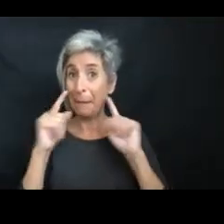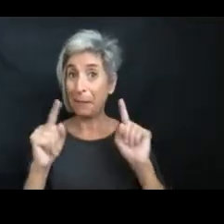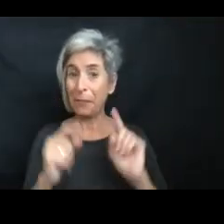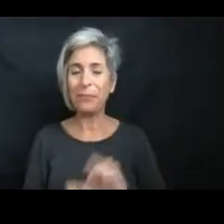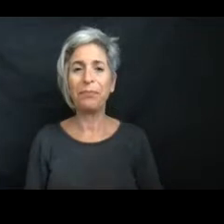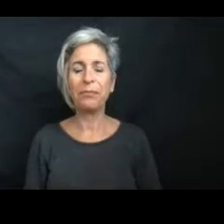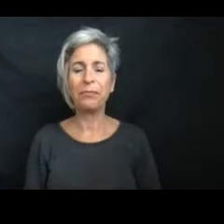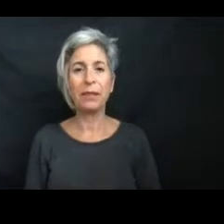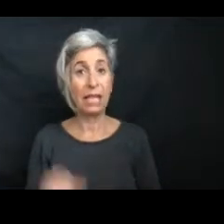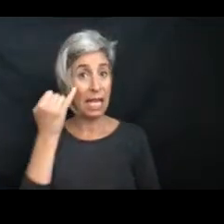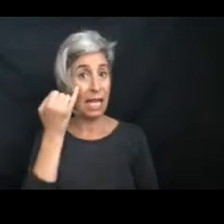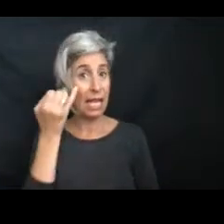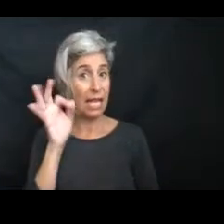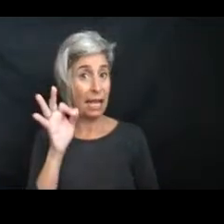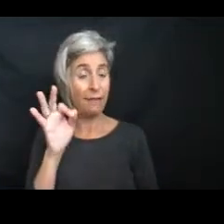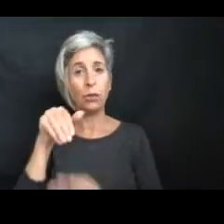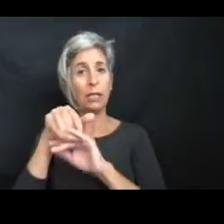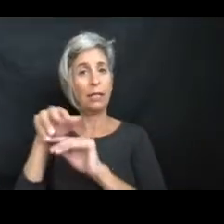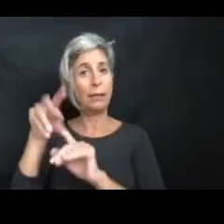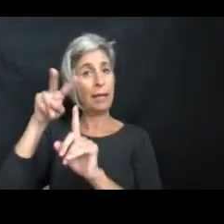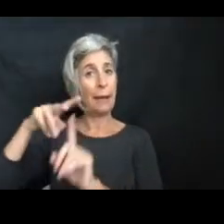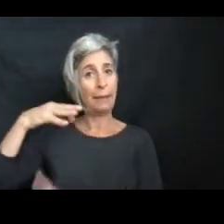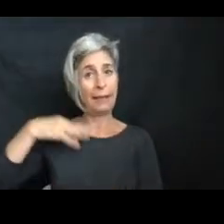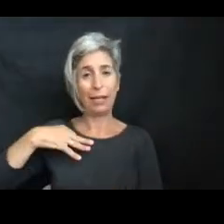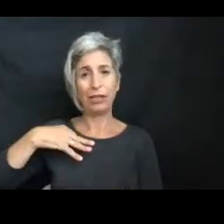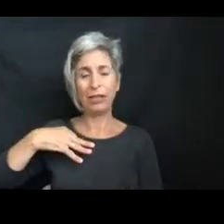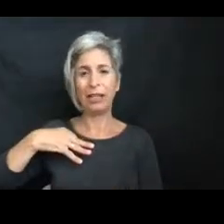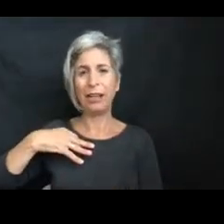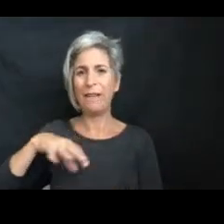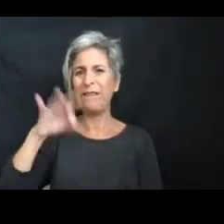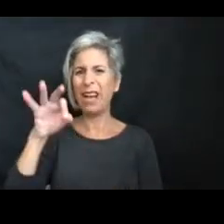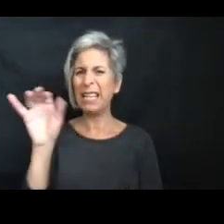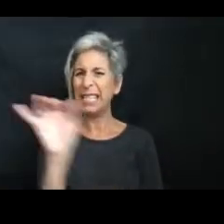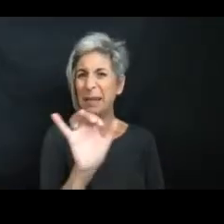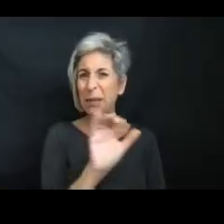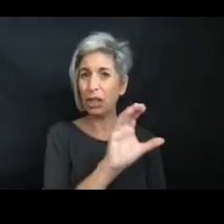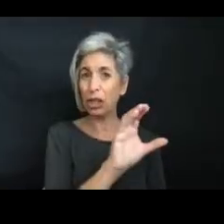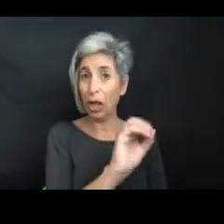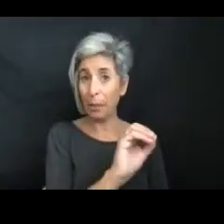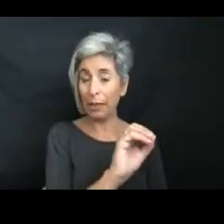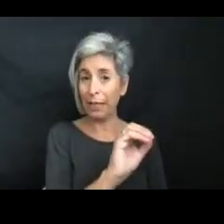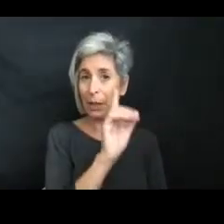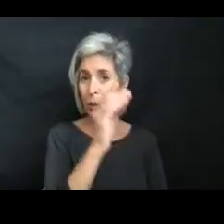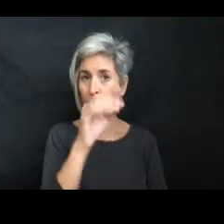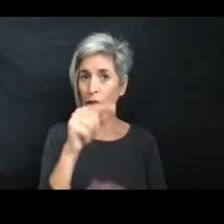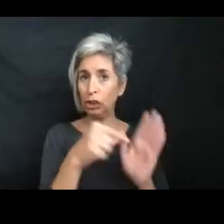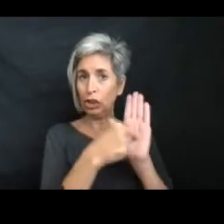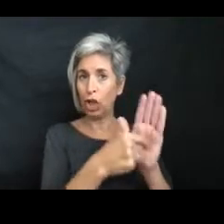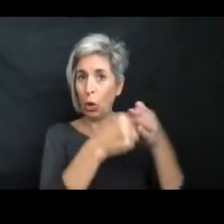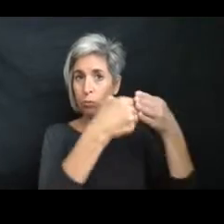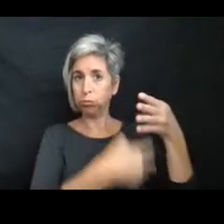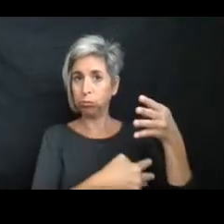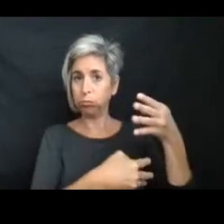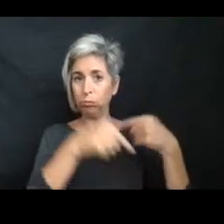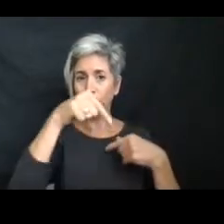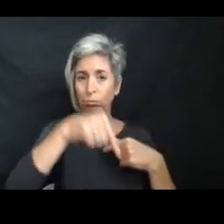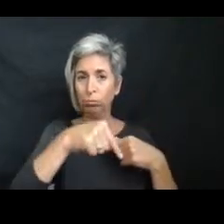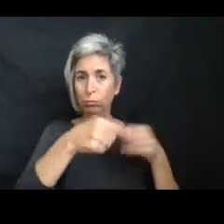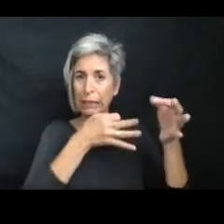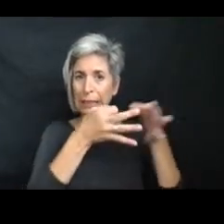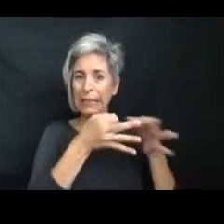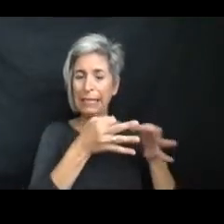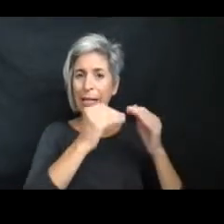If you are submitting an application and it does find a similar company, it will show it down here. You'll see some details below